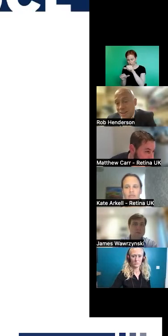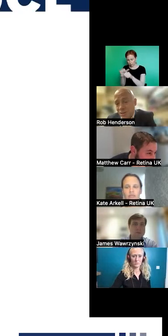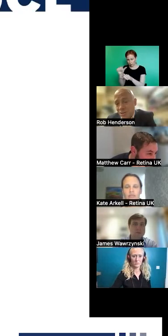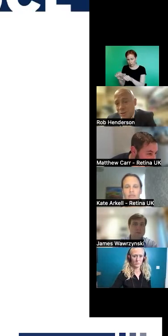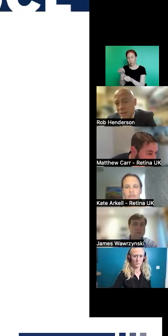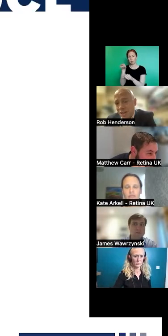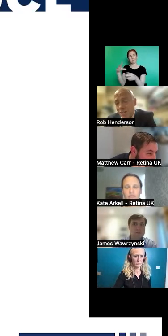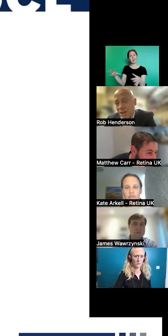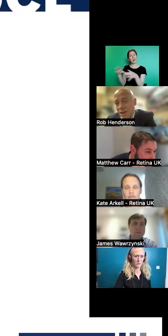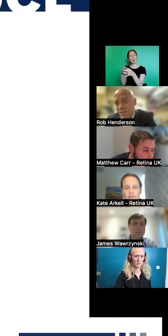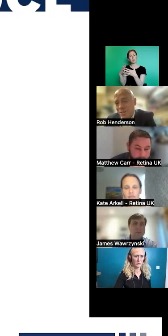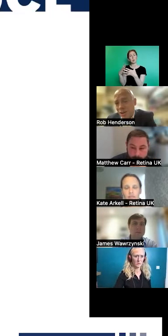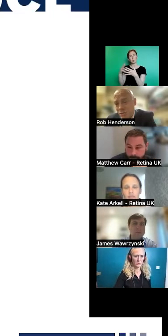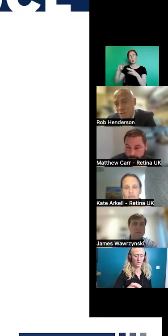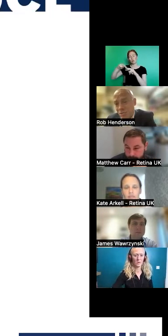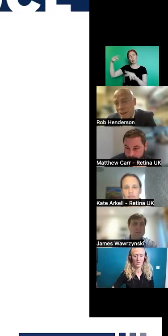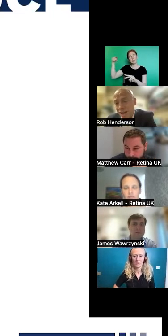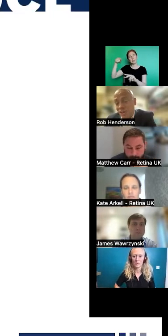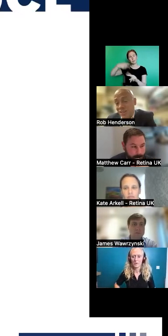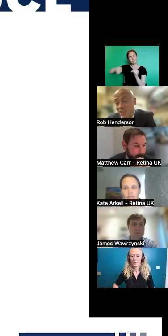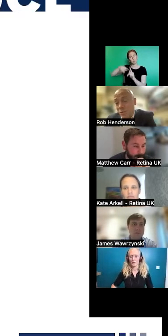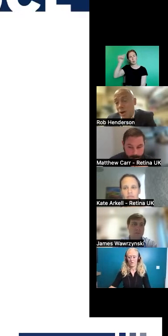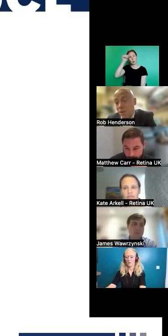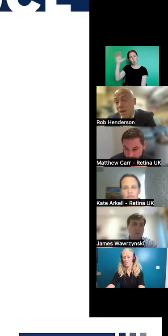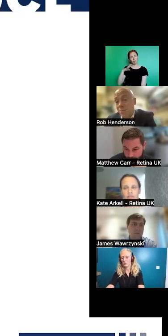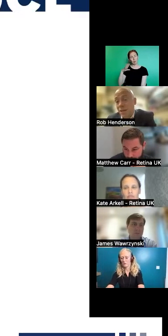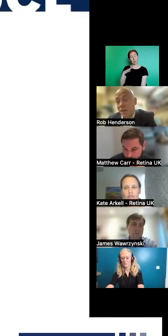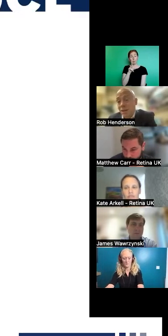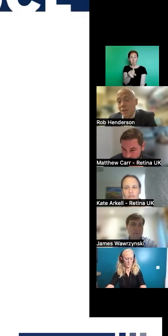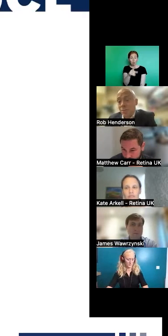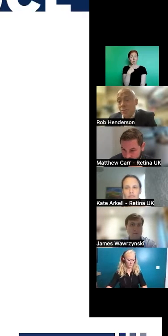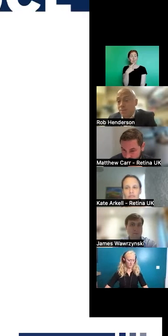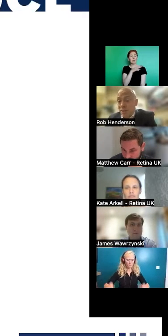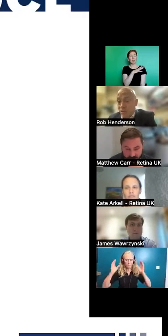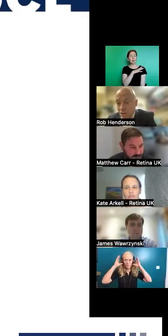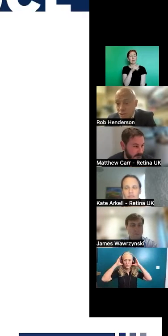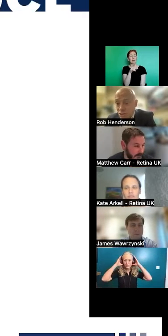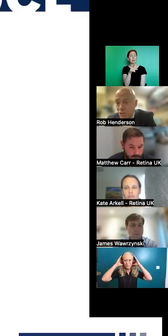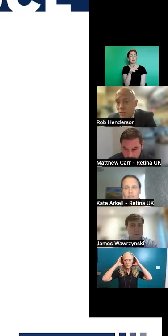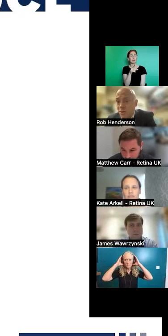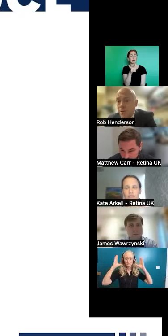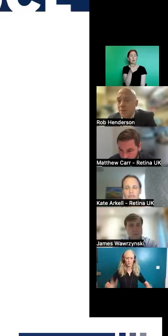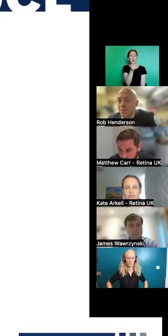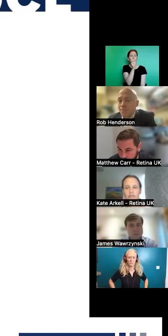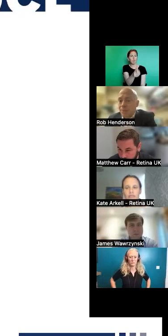I alluded to earlier, there are some ultra rare genes that are becoming better